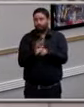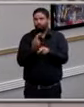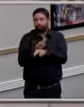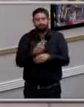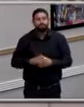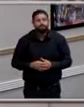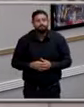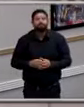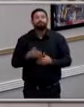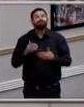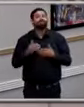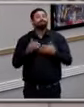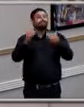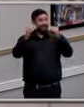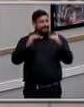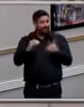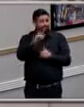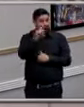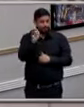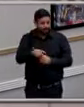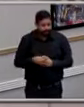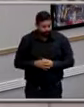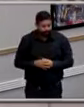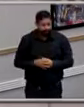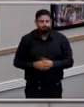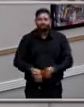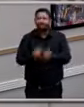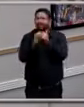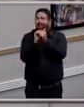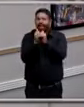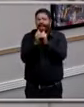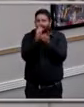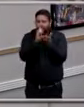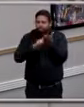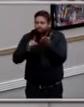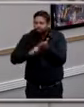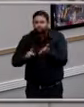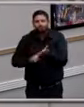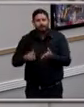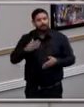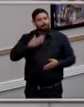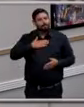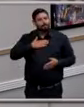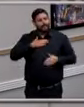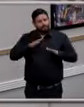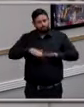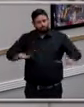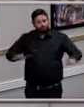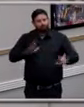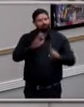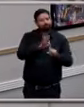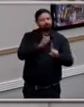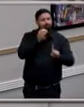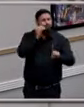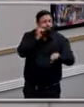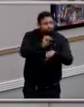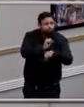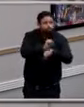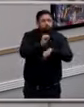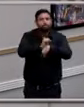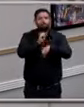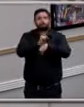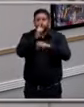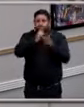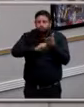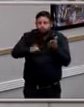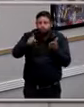The next question asks, how do I check my child's completed daily checkpoints and assignments without